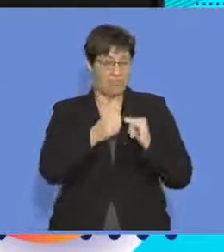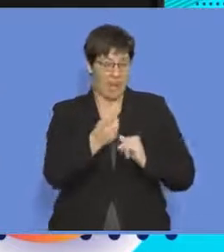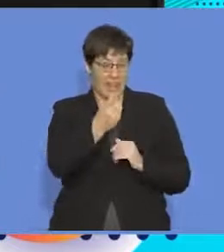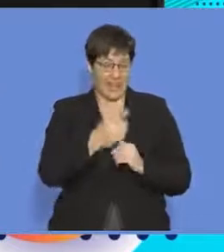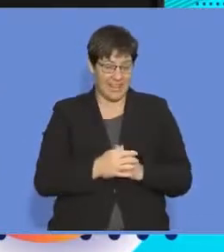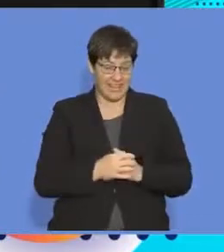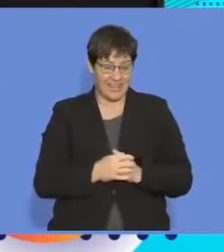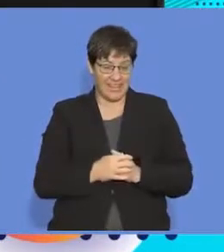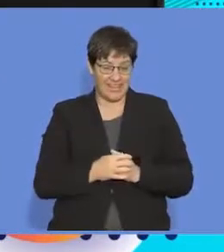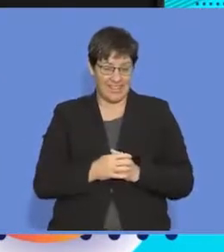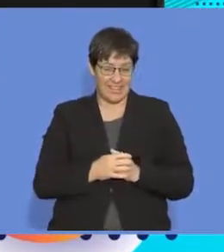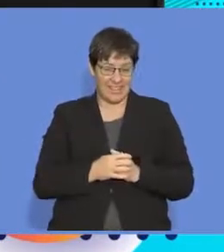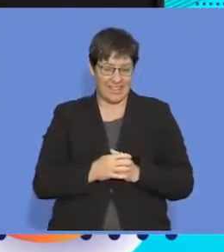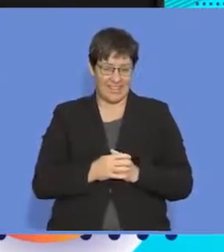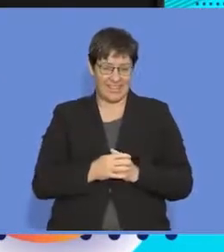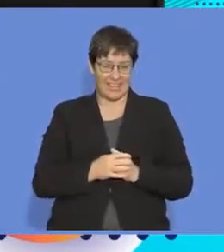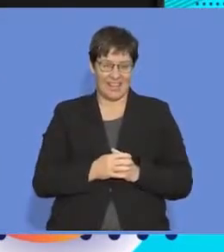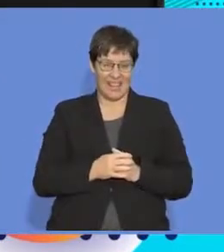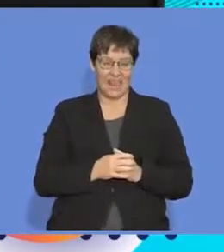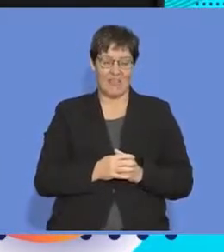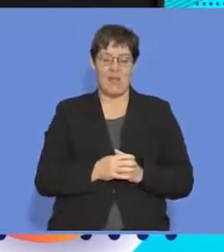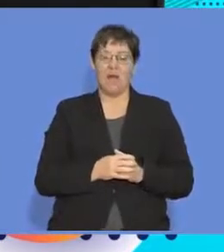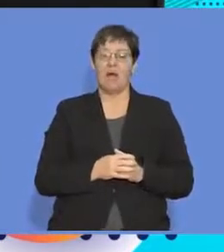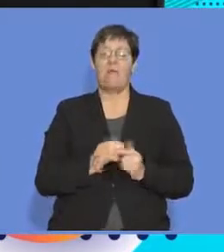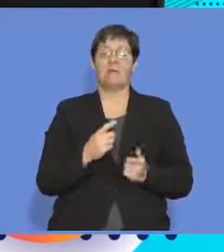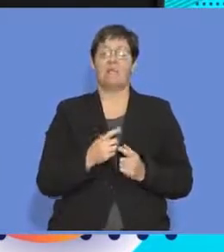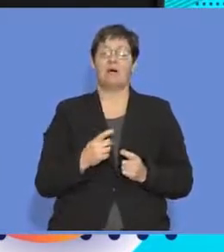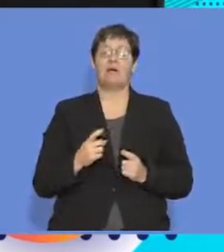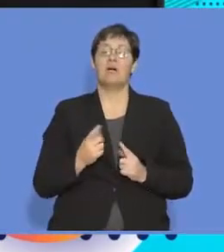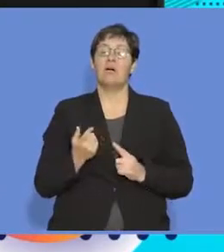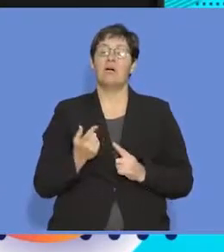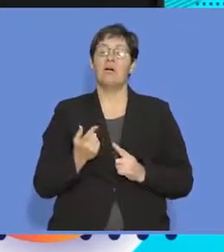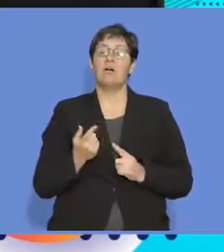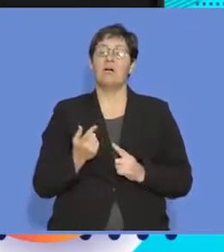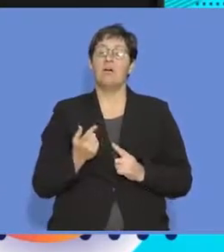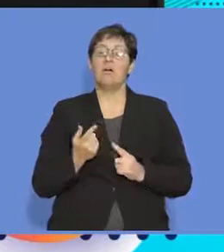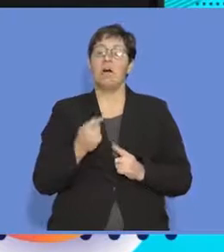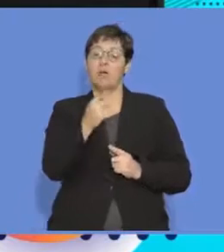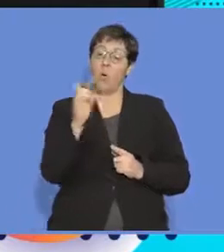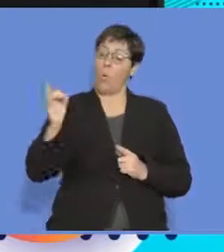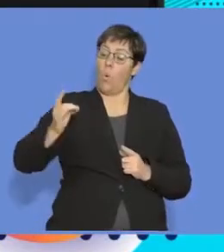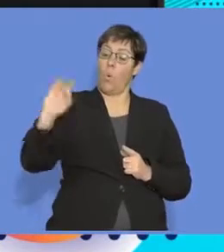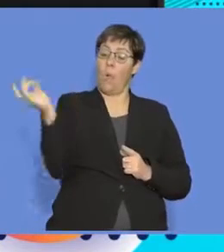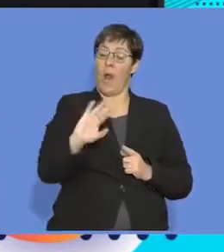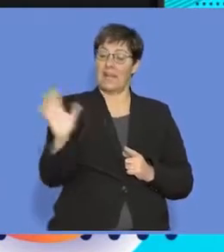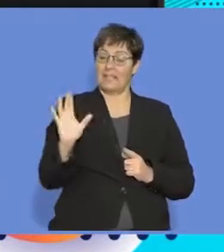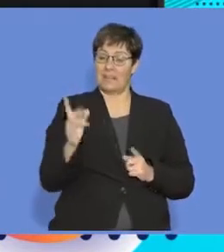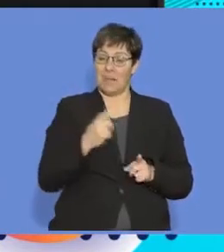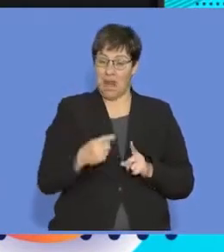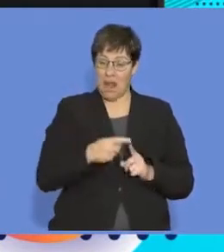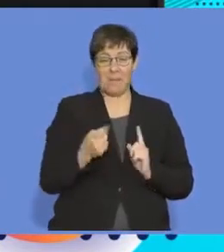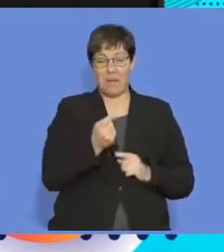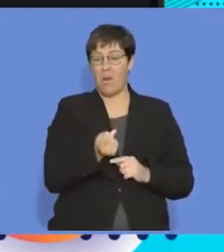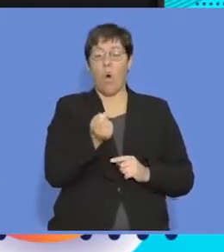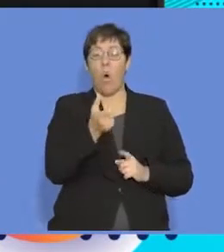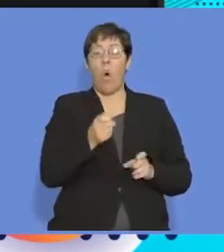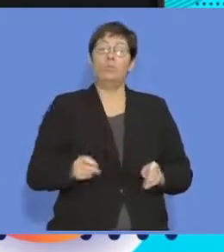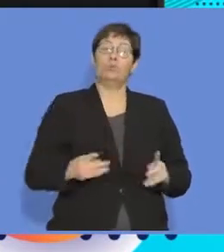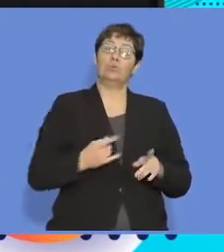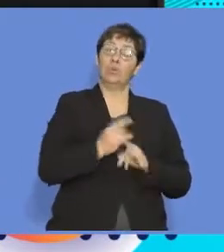that. Actually, if you play once, your number is close to 0. Okay, which is interesting.